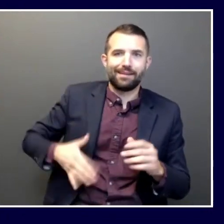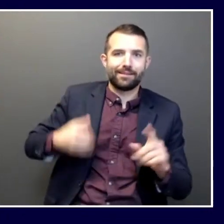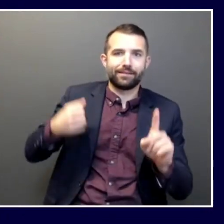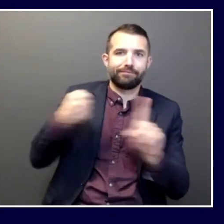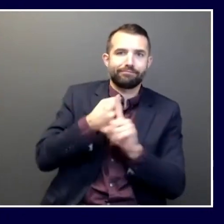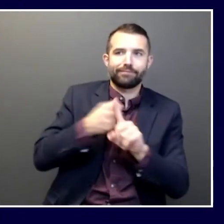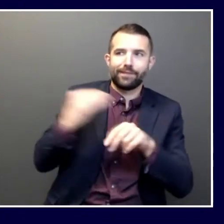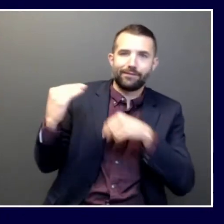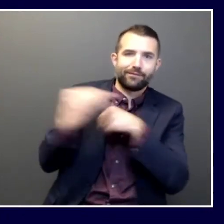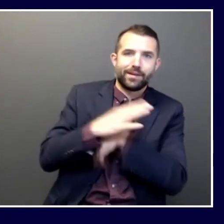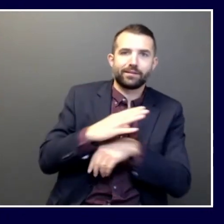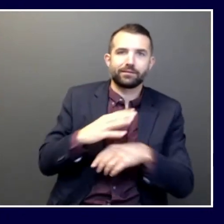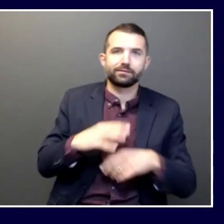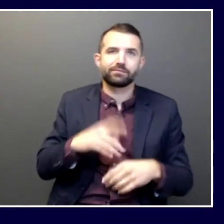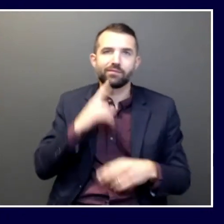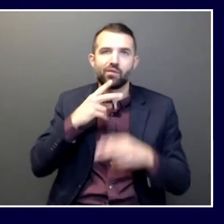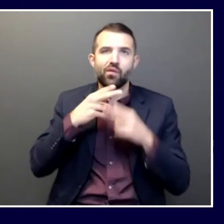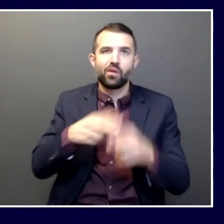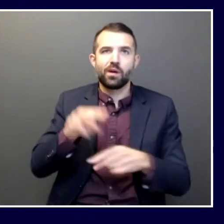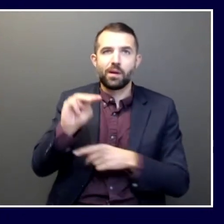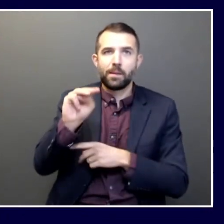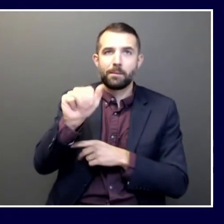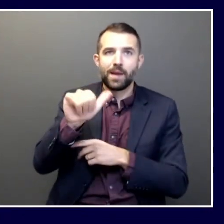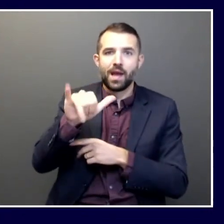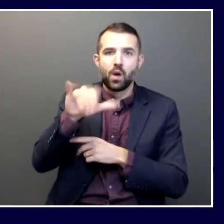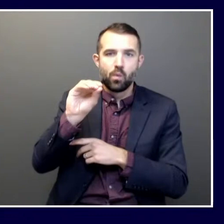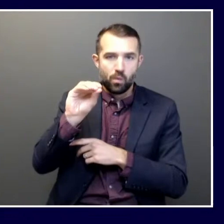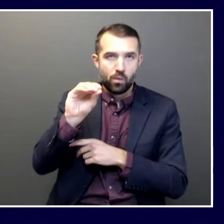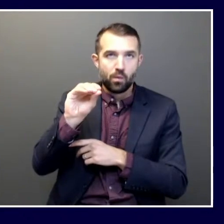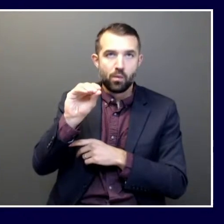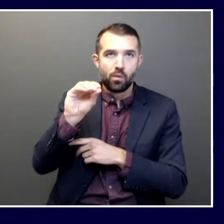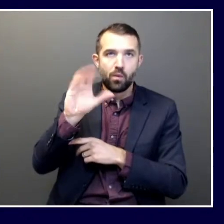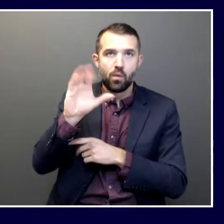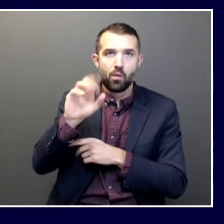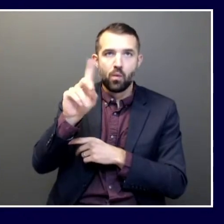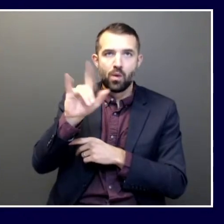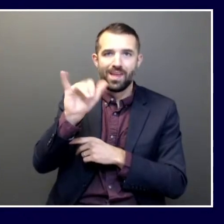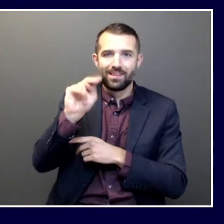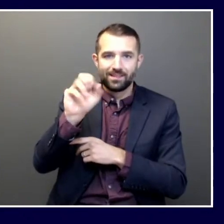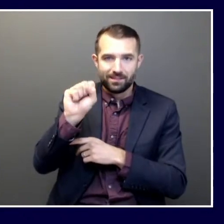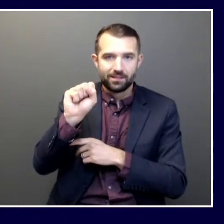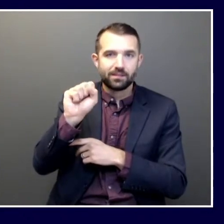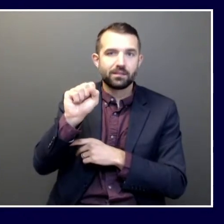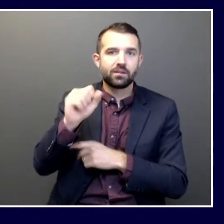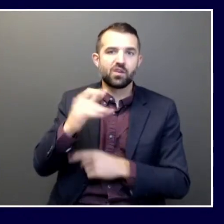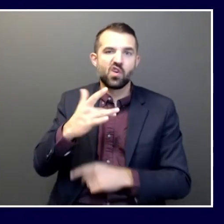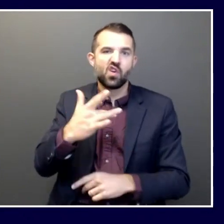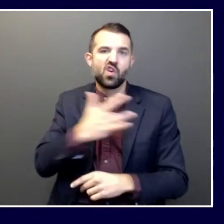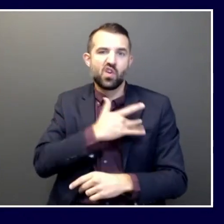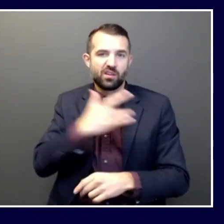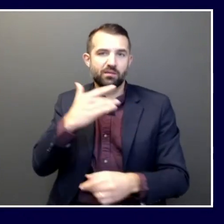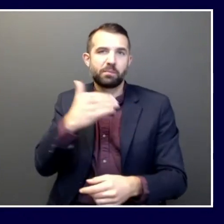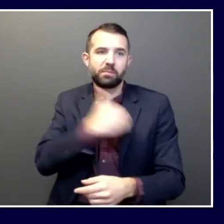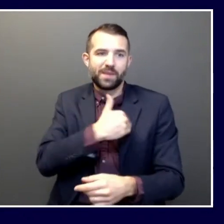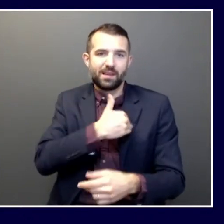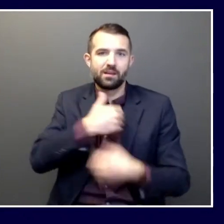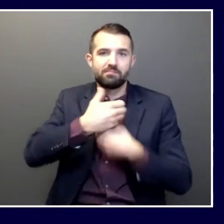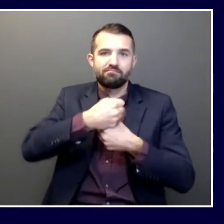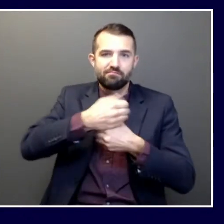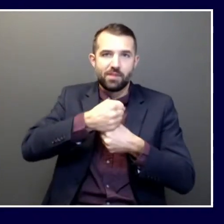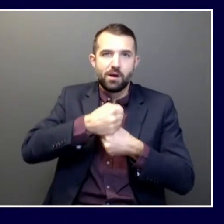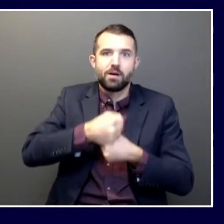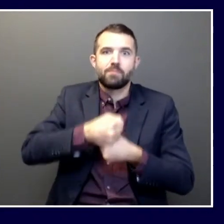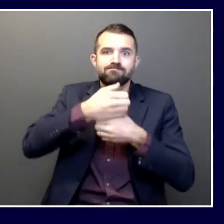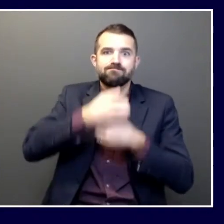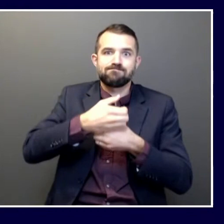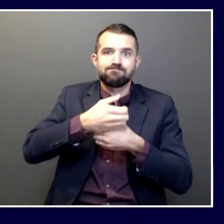Myocarditis is an inflammation of the heart muscle that has been seen after the vaccine, albeit very rarely.